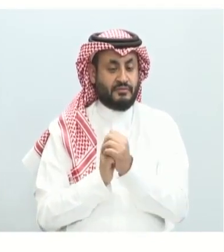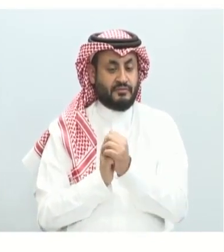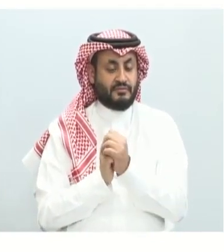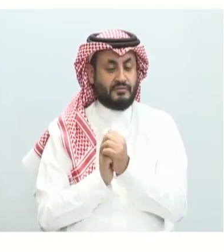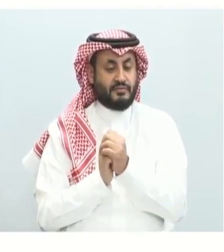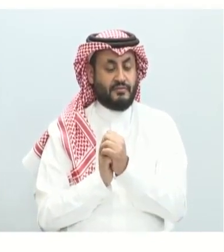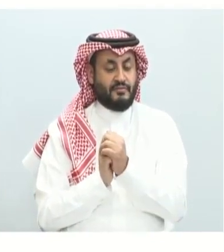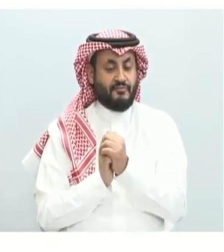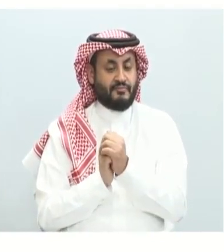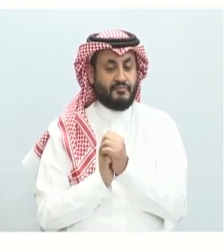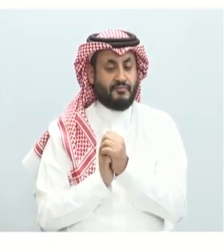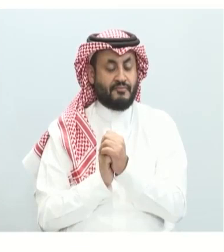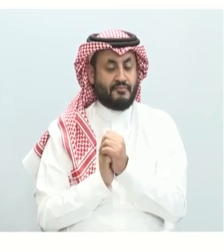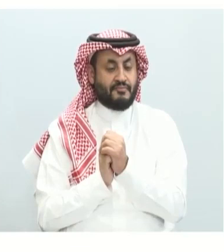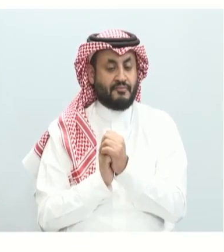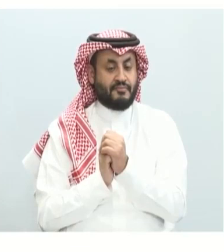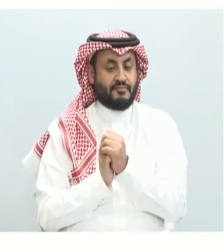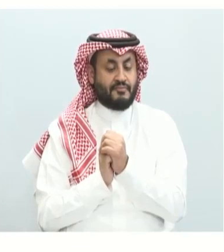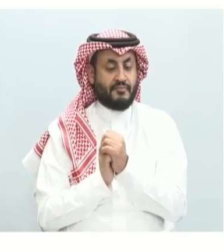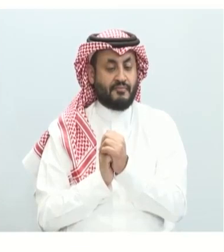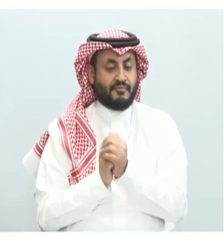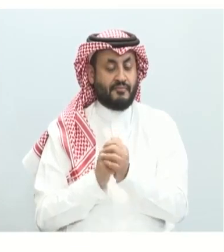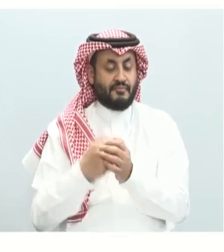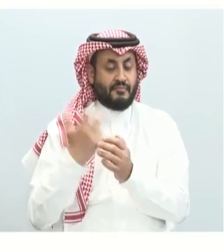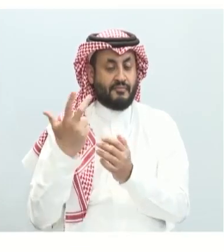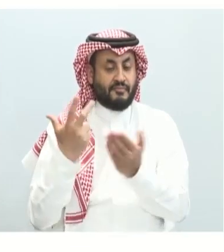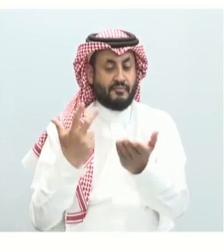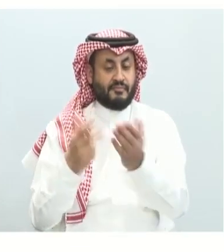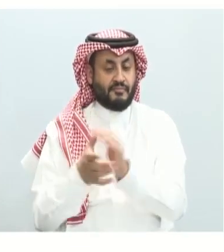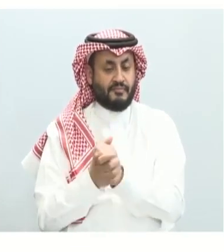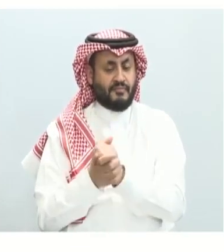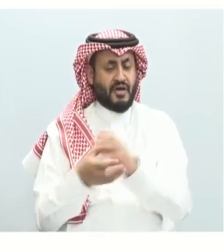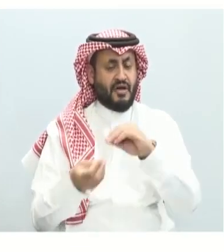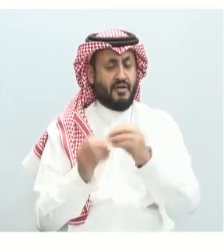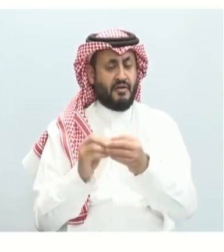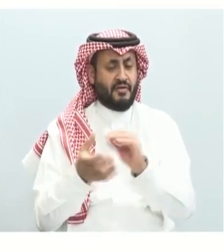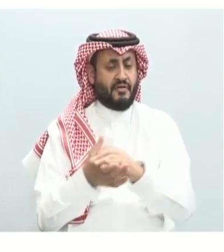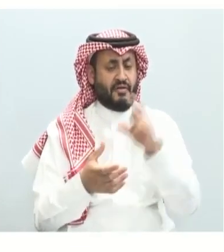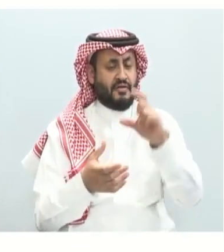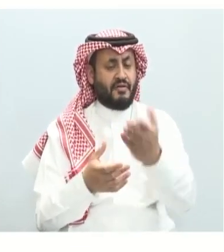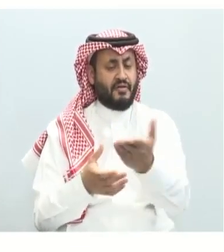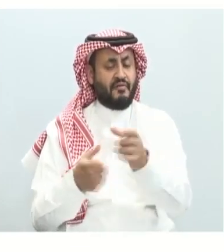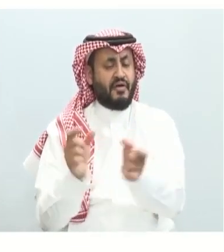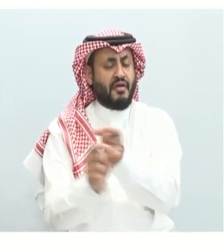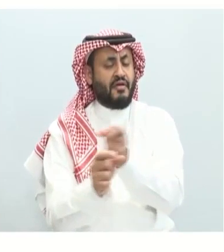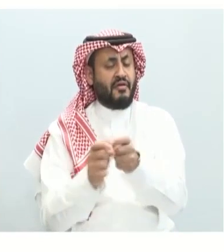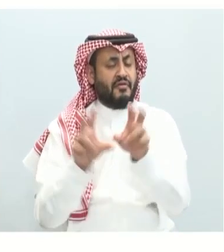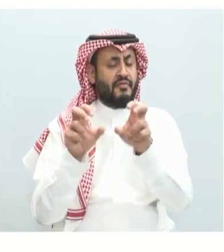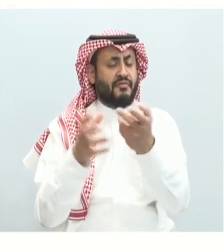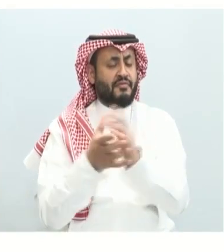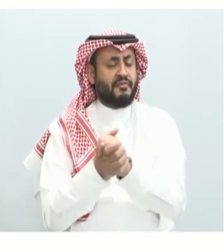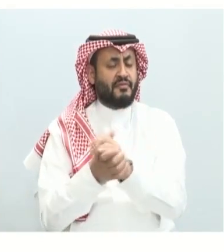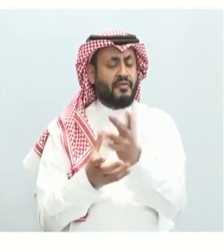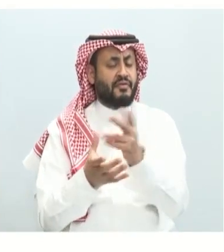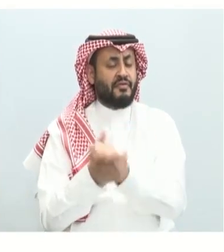cute. Cute. And as for the third one, here we have a color. And can you look at this color